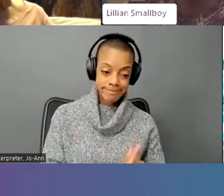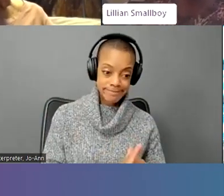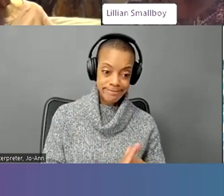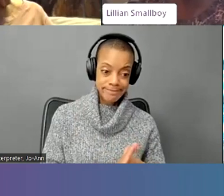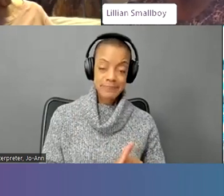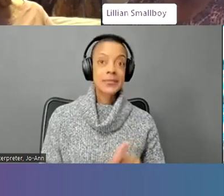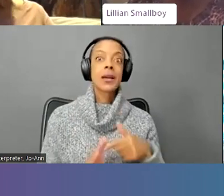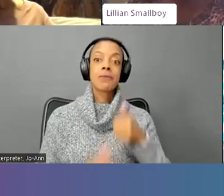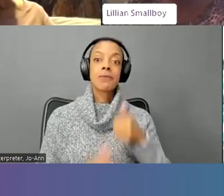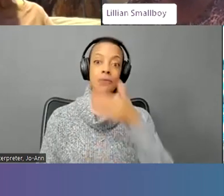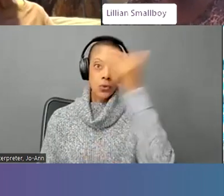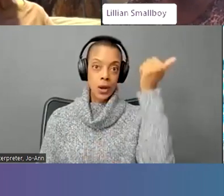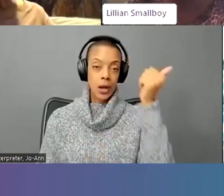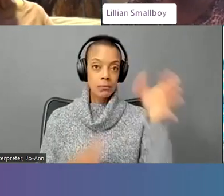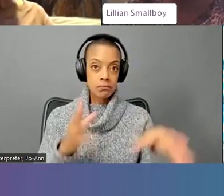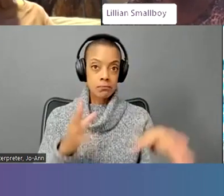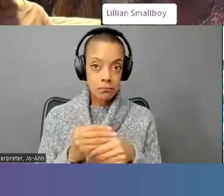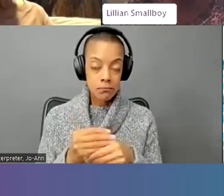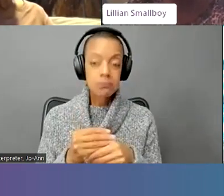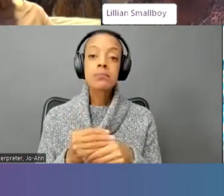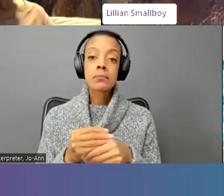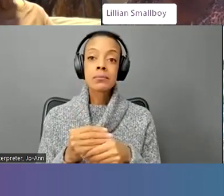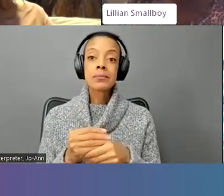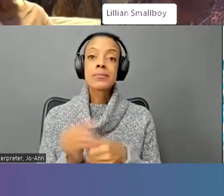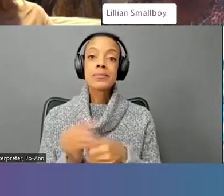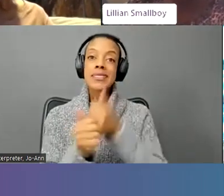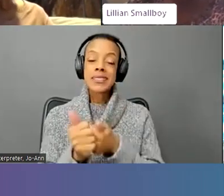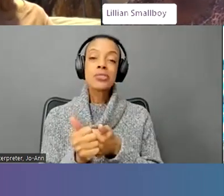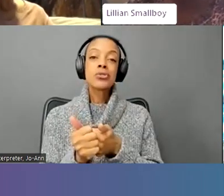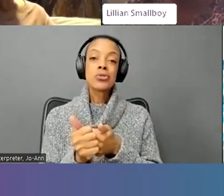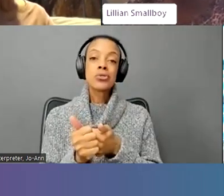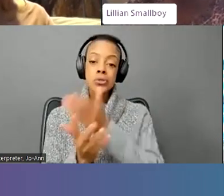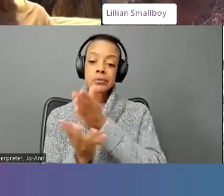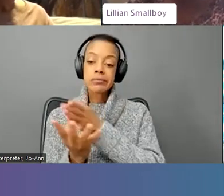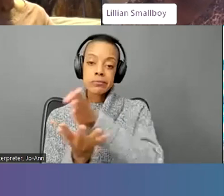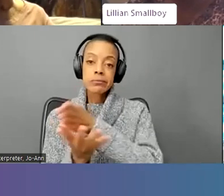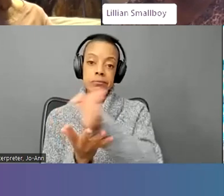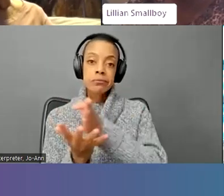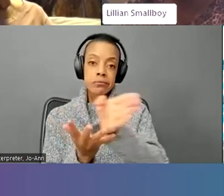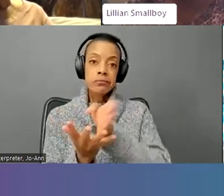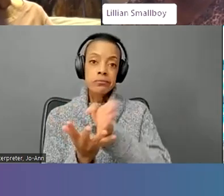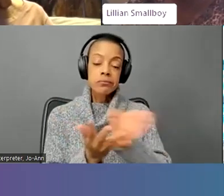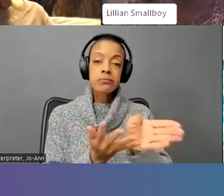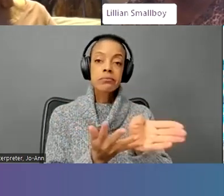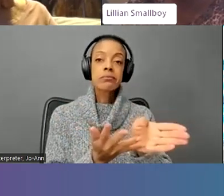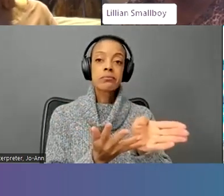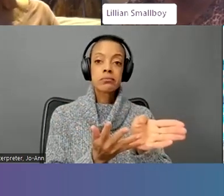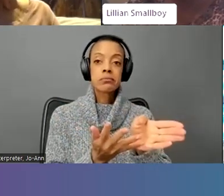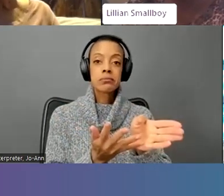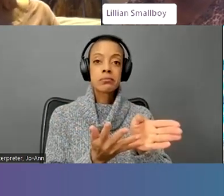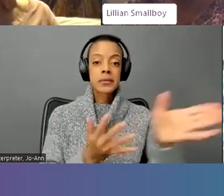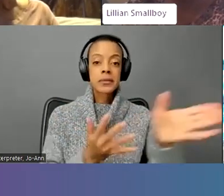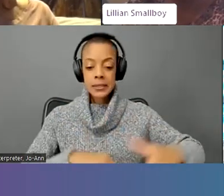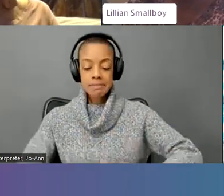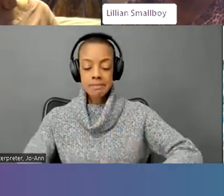you that, as I mentioned, each element that they came in and they grasped your hand and they said, thank